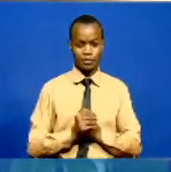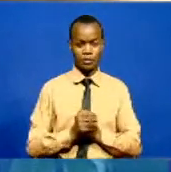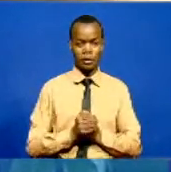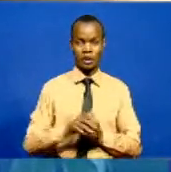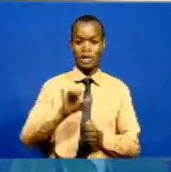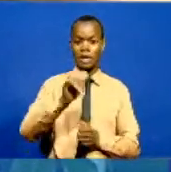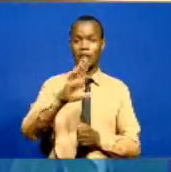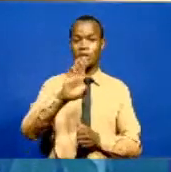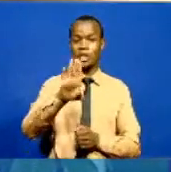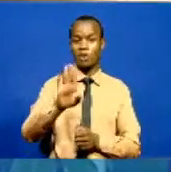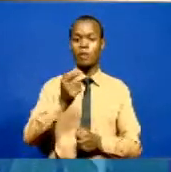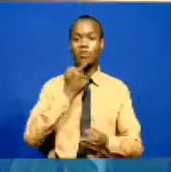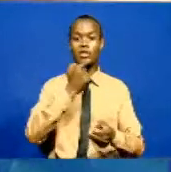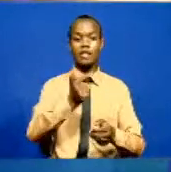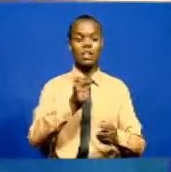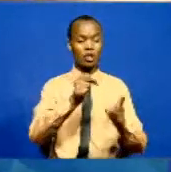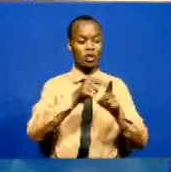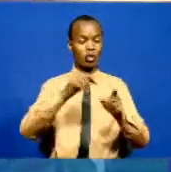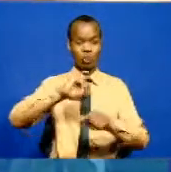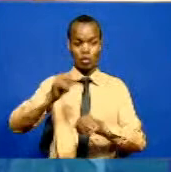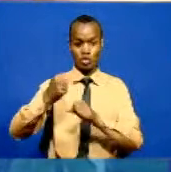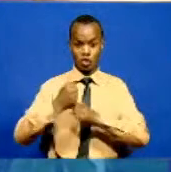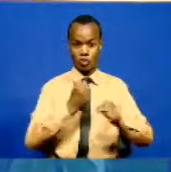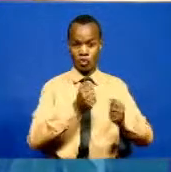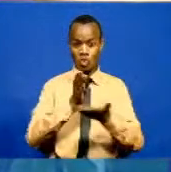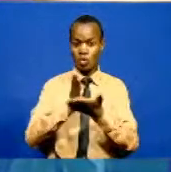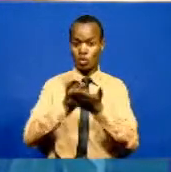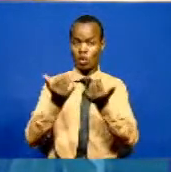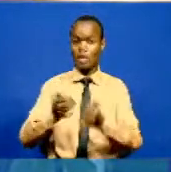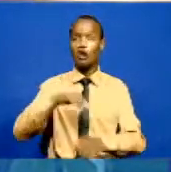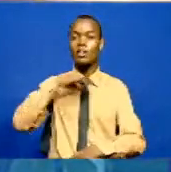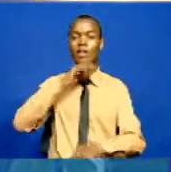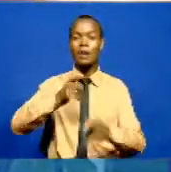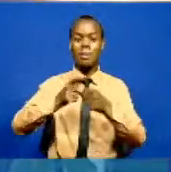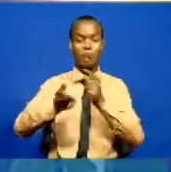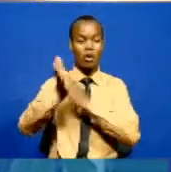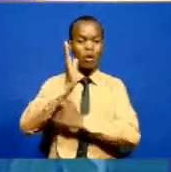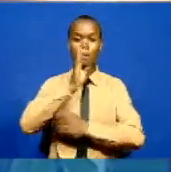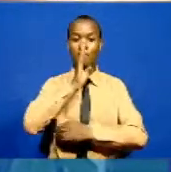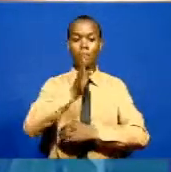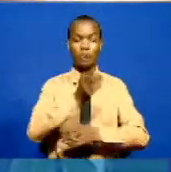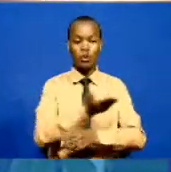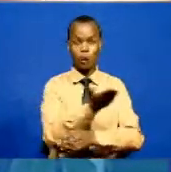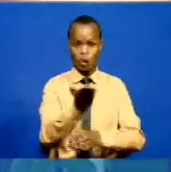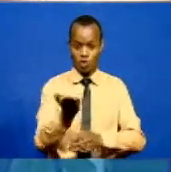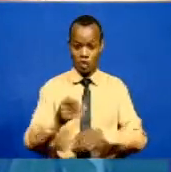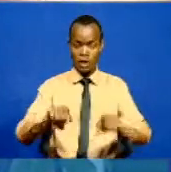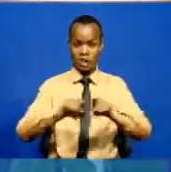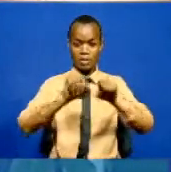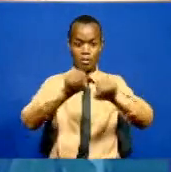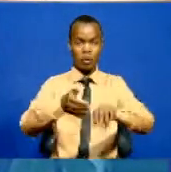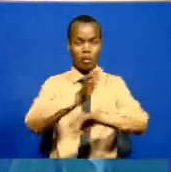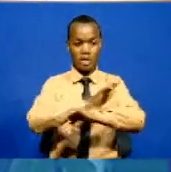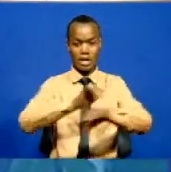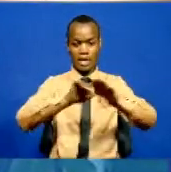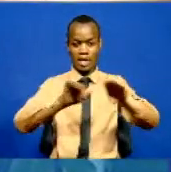to Joseph, behold, now I'm dying, but God will be with you and bring you back to the land of your